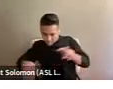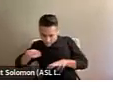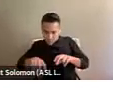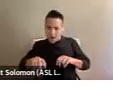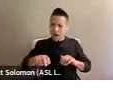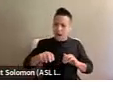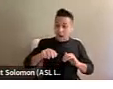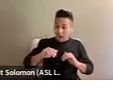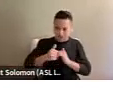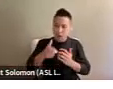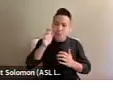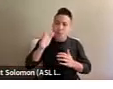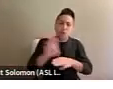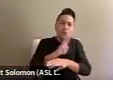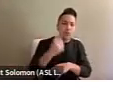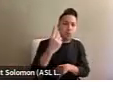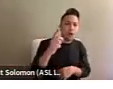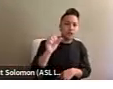source? Or are you going